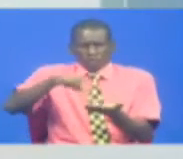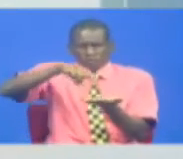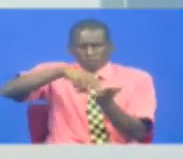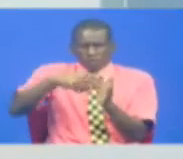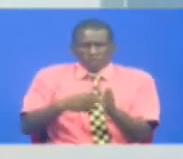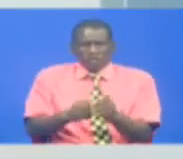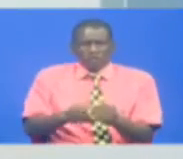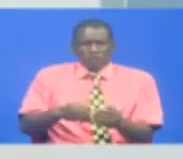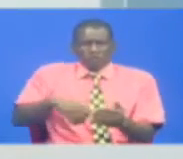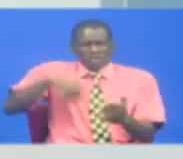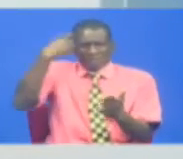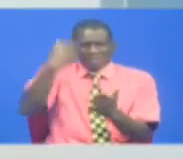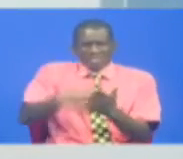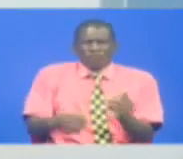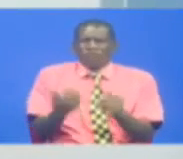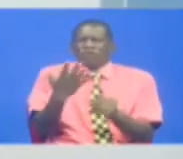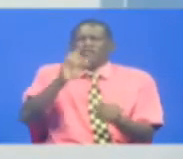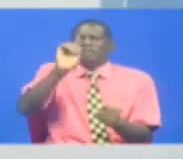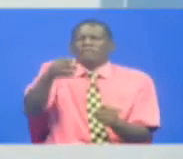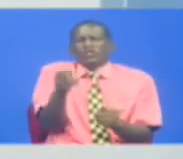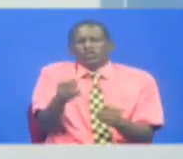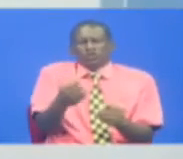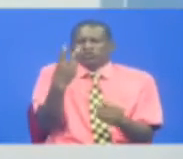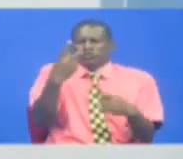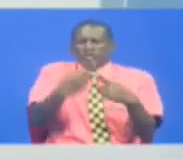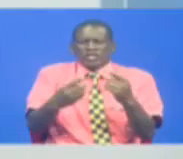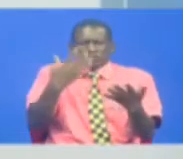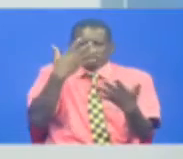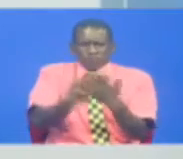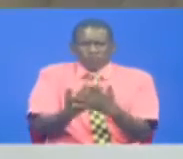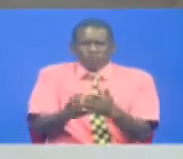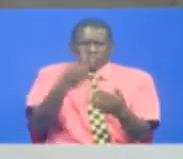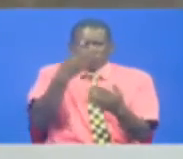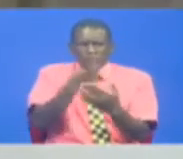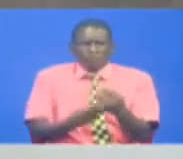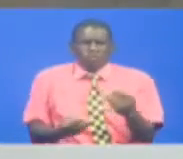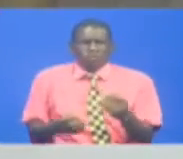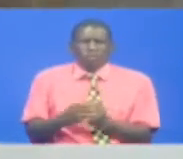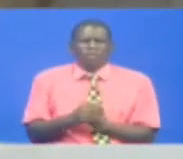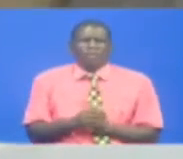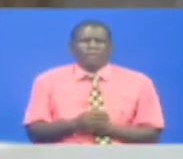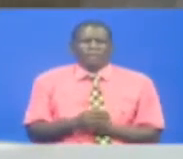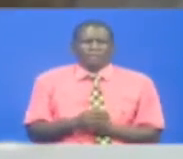fine not exceeding 5 million shillings or 2 years imprisonment or both.